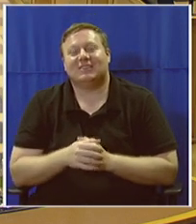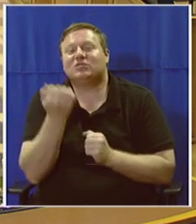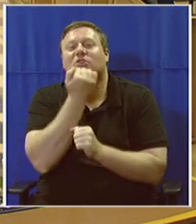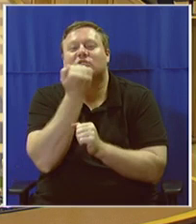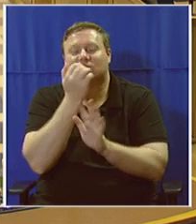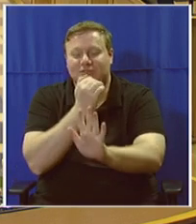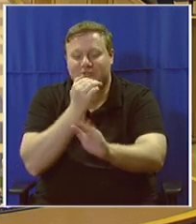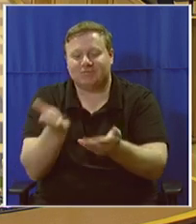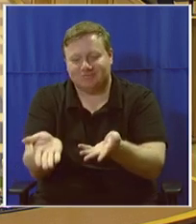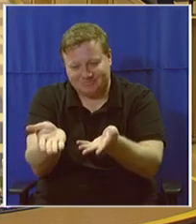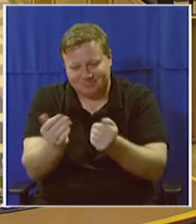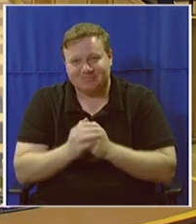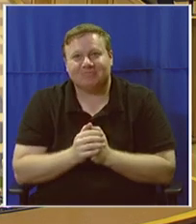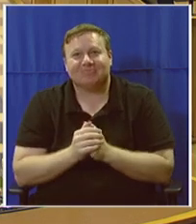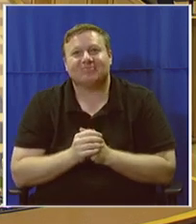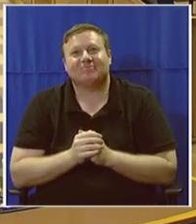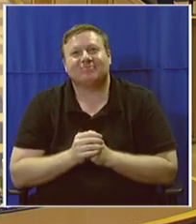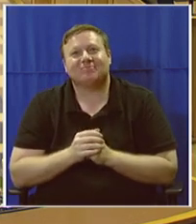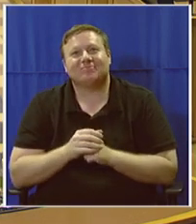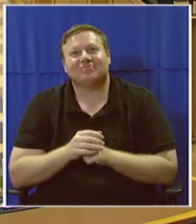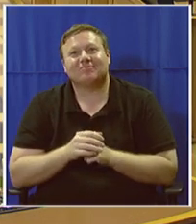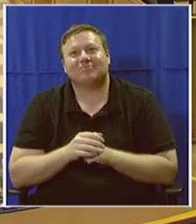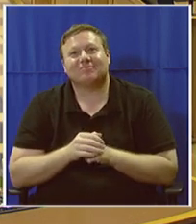ka feta bi alere.